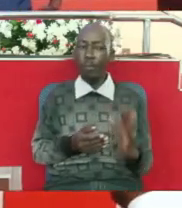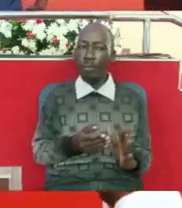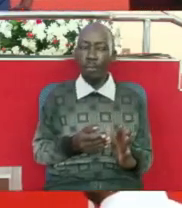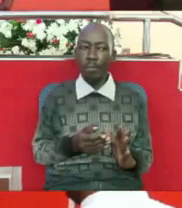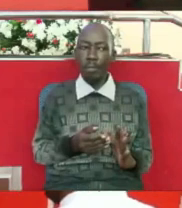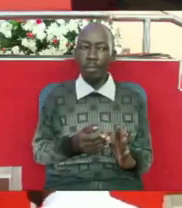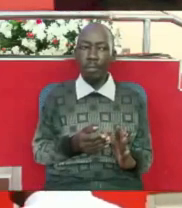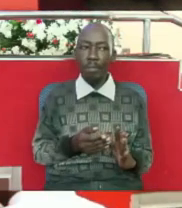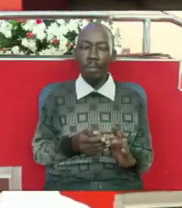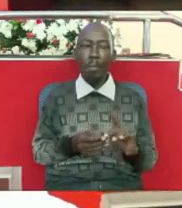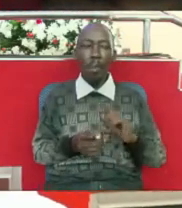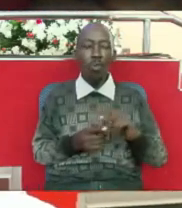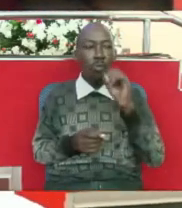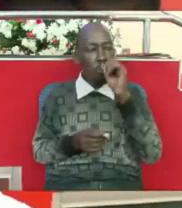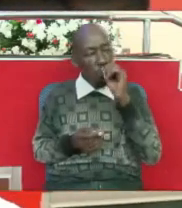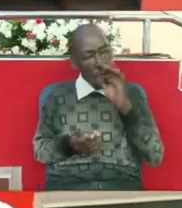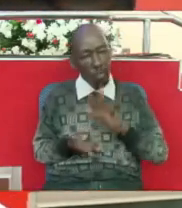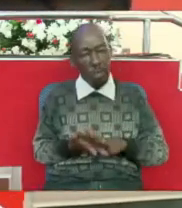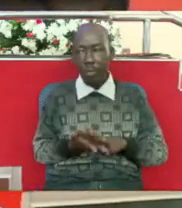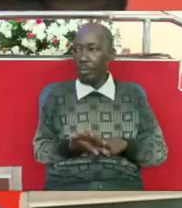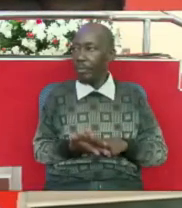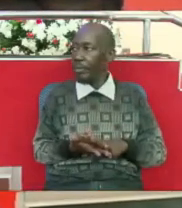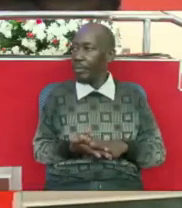than the one who promised it.